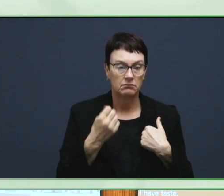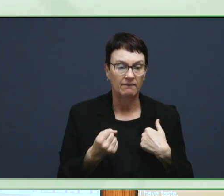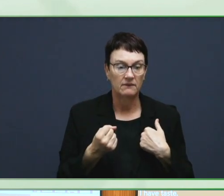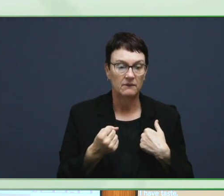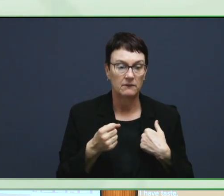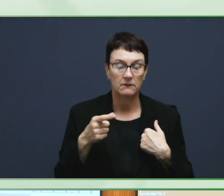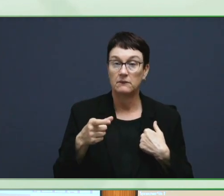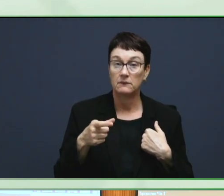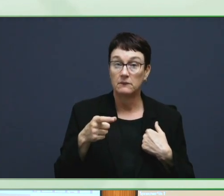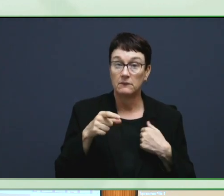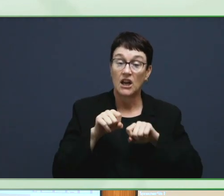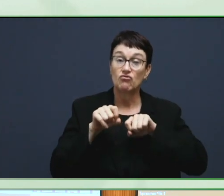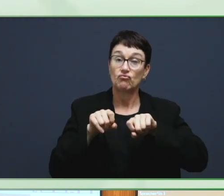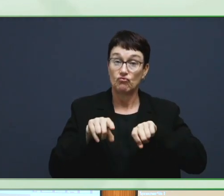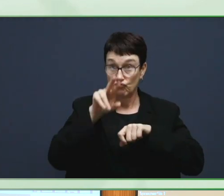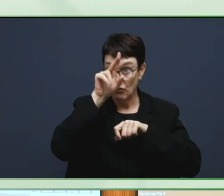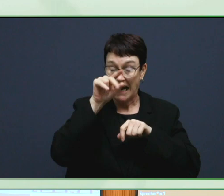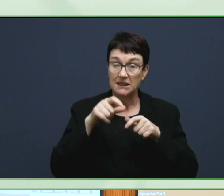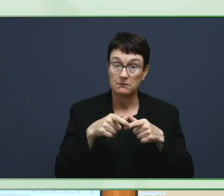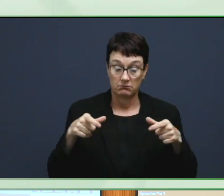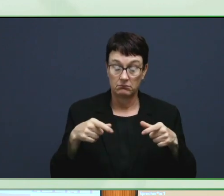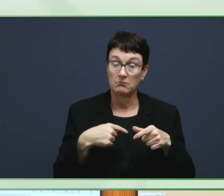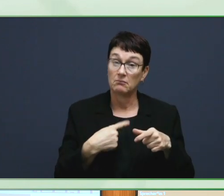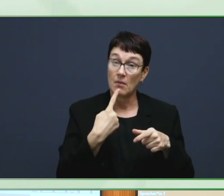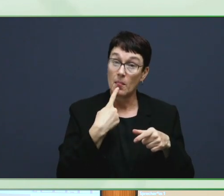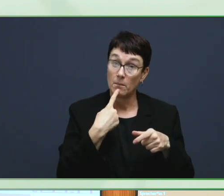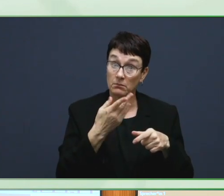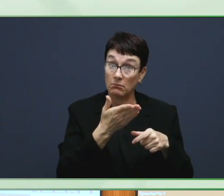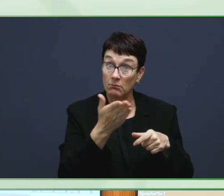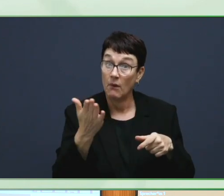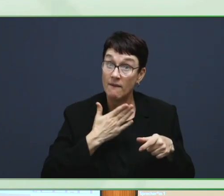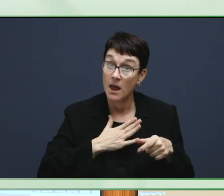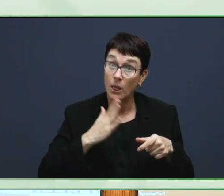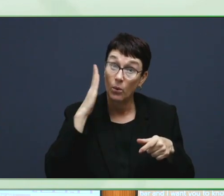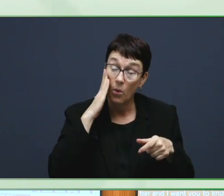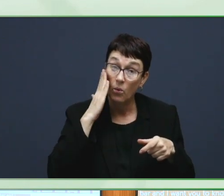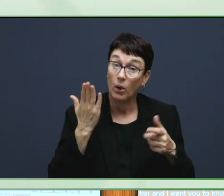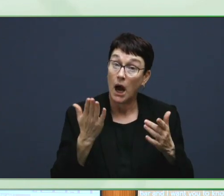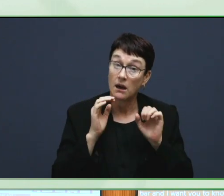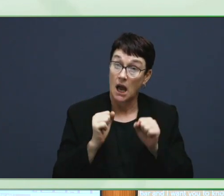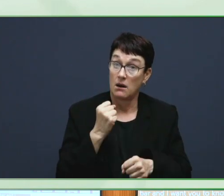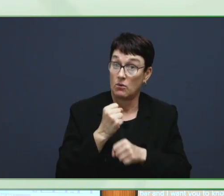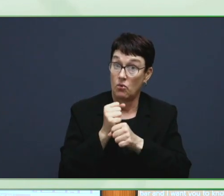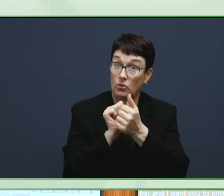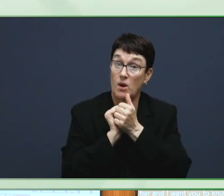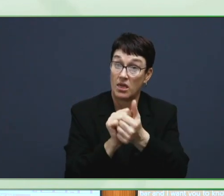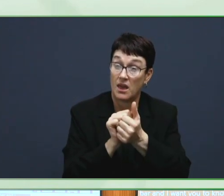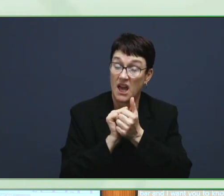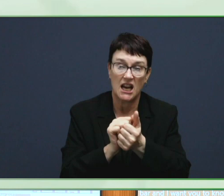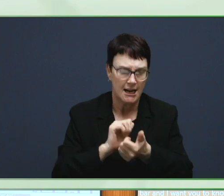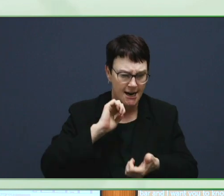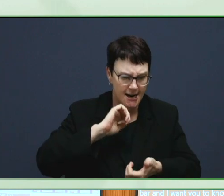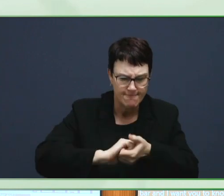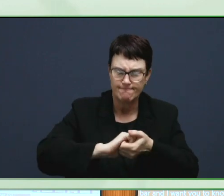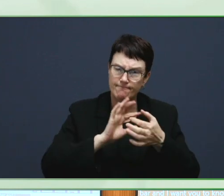bar, and I want you to know so we can collaborate and make this work